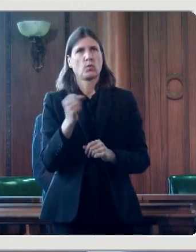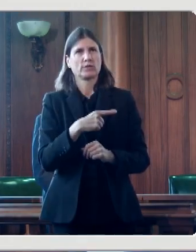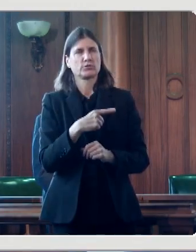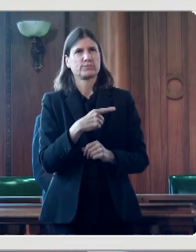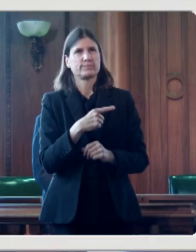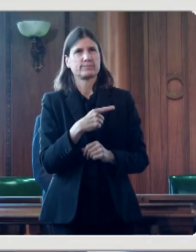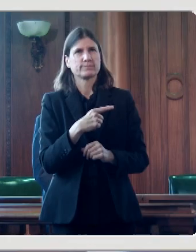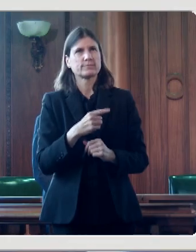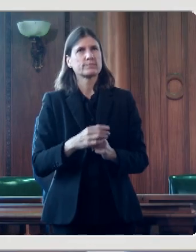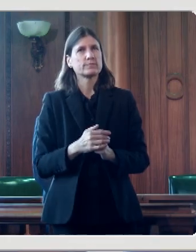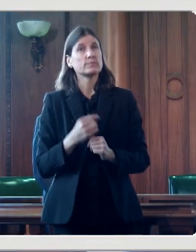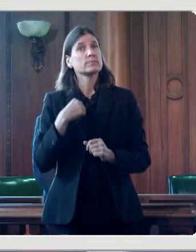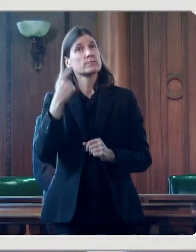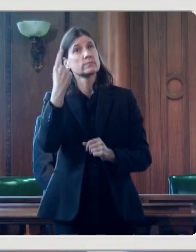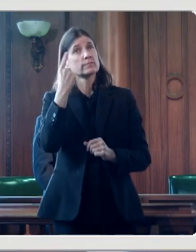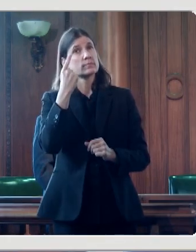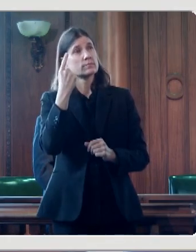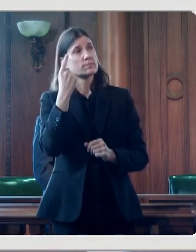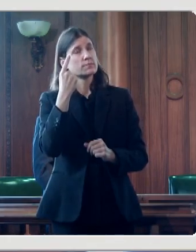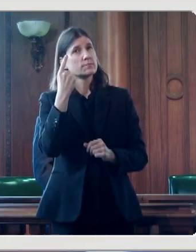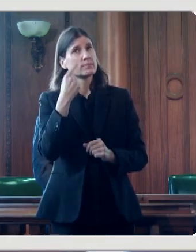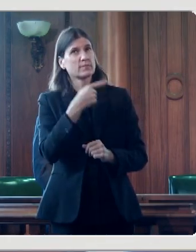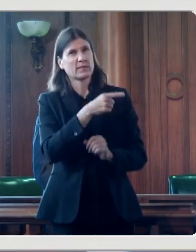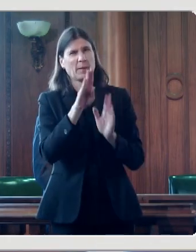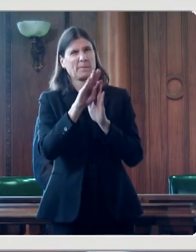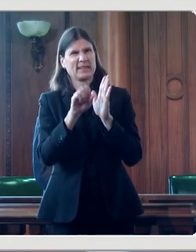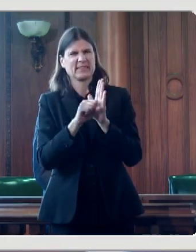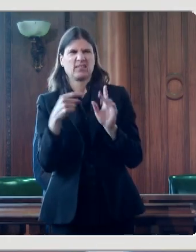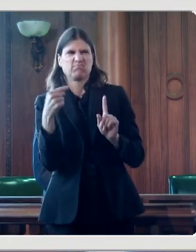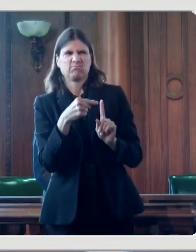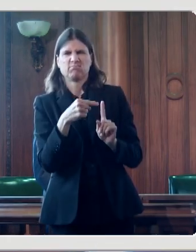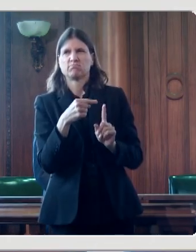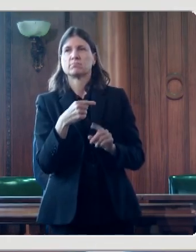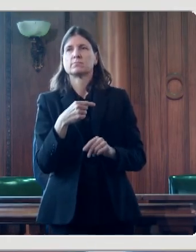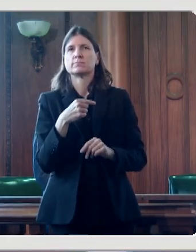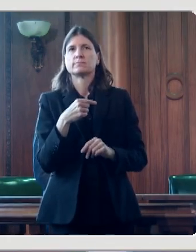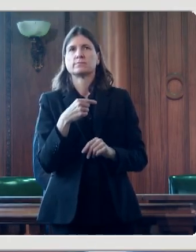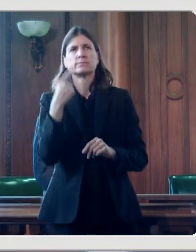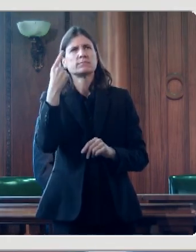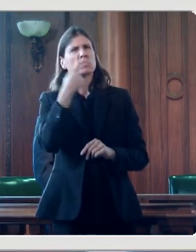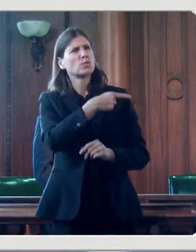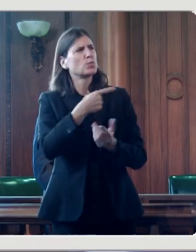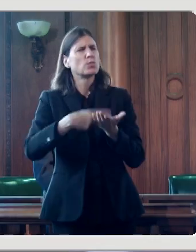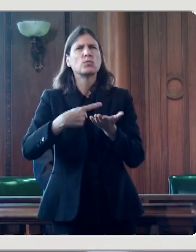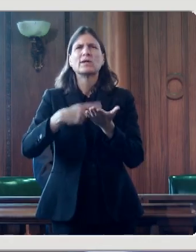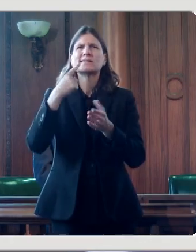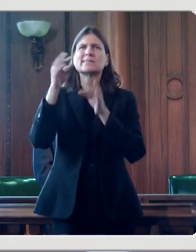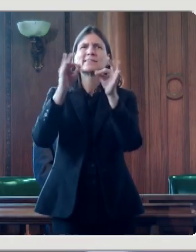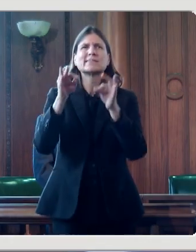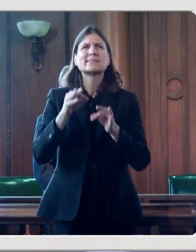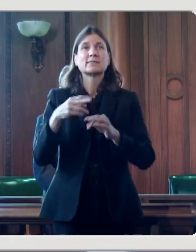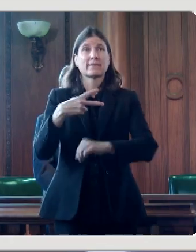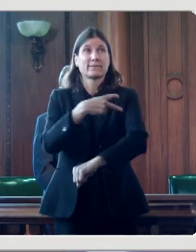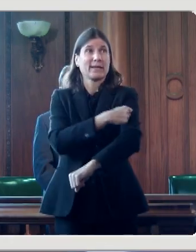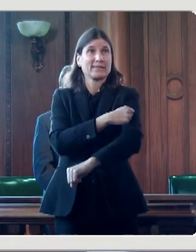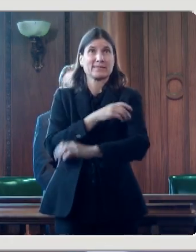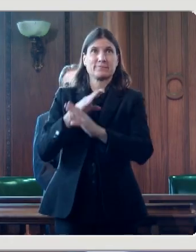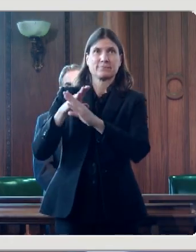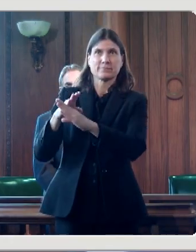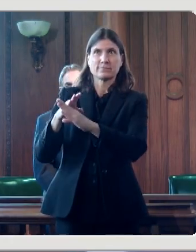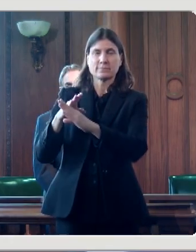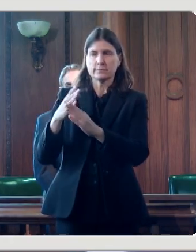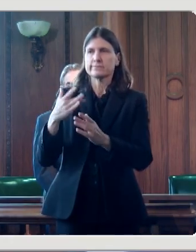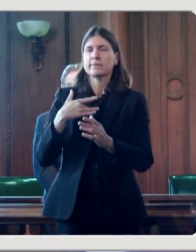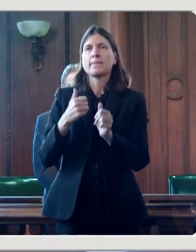Getting back to the point you made earlier, Dr. Caroline, about the vaccine rollout timetable, obviously the mayor